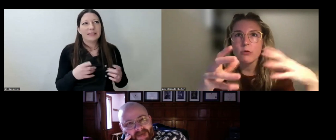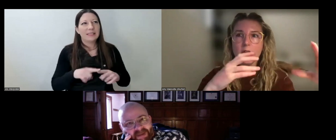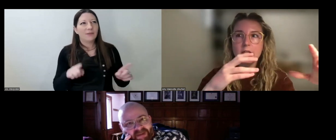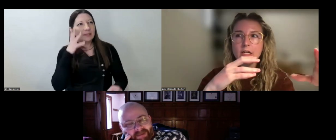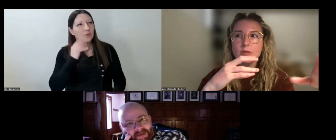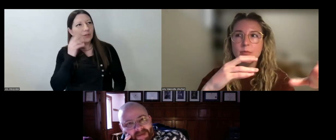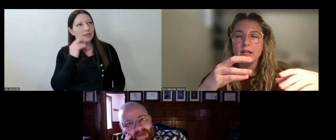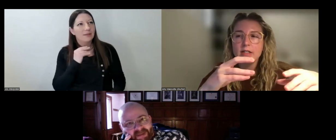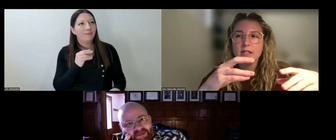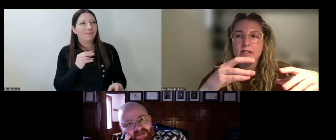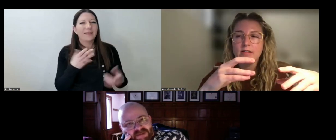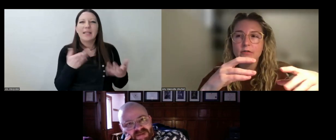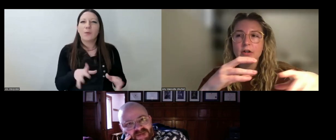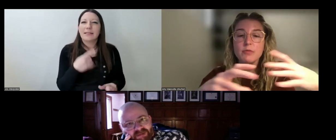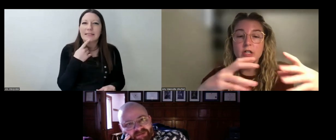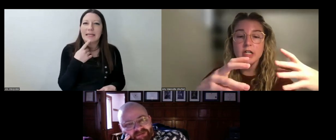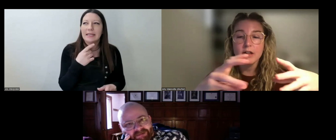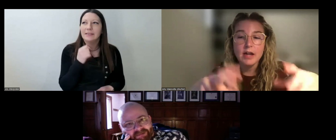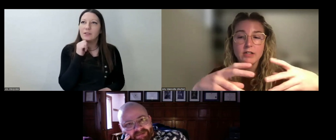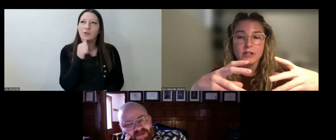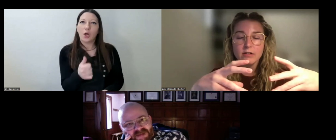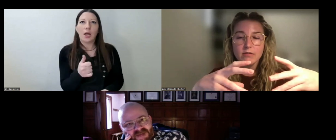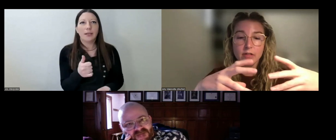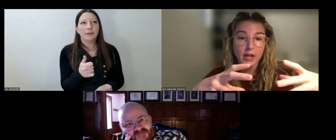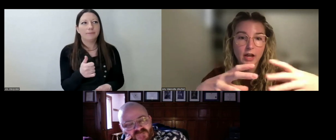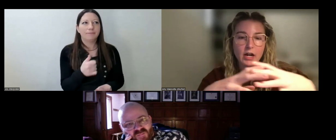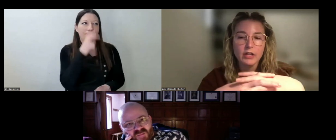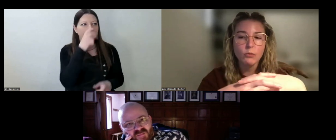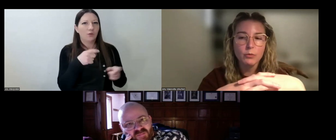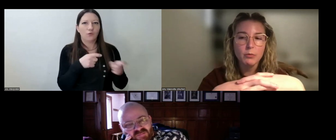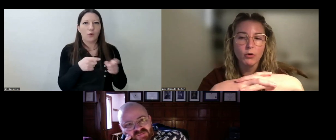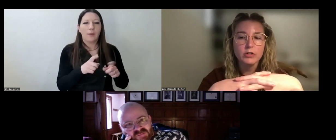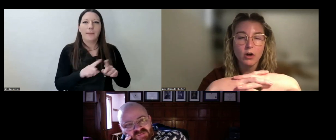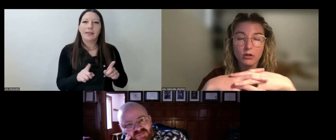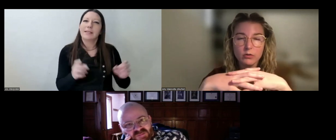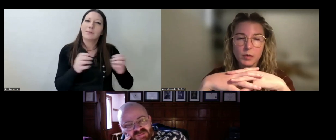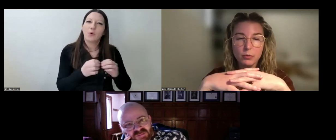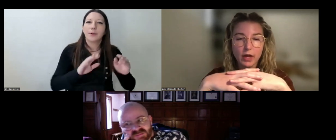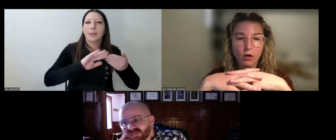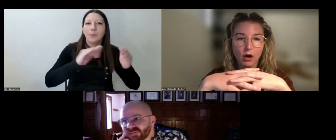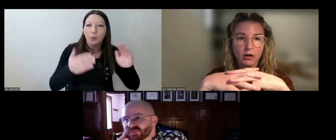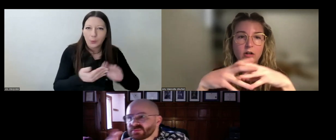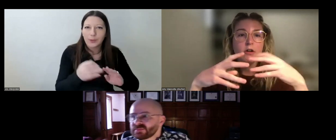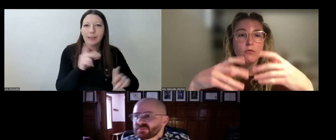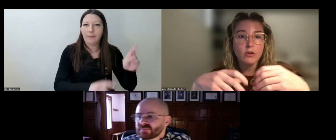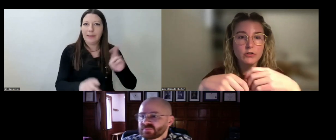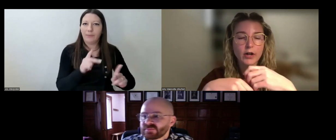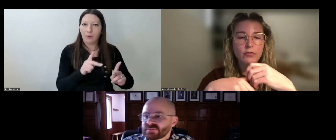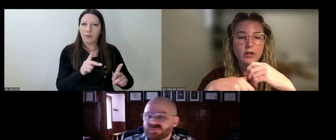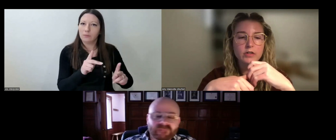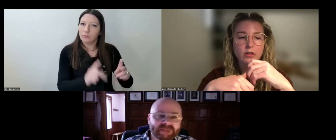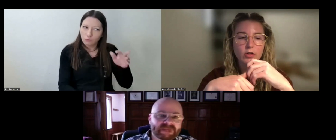like unregulated, but it's a very community enacted thing. And I think it will be important to talk to those people that are the